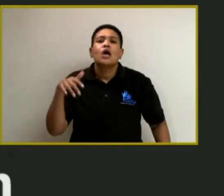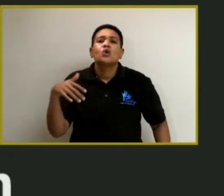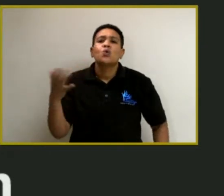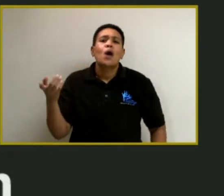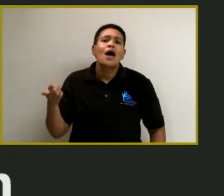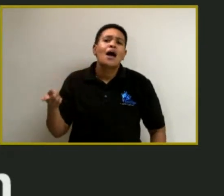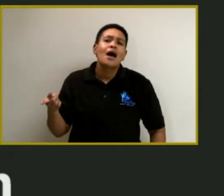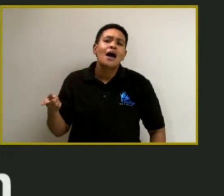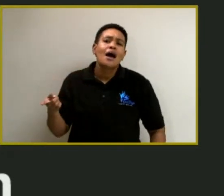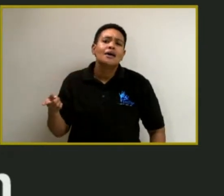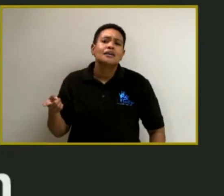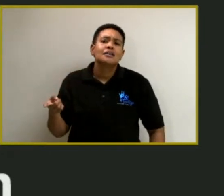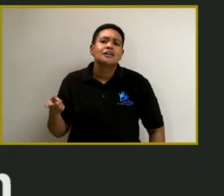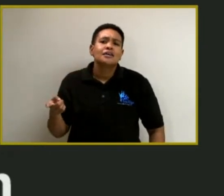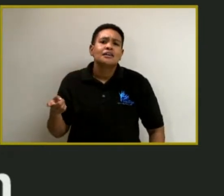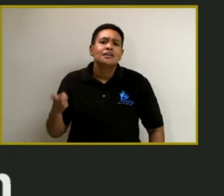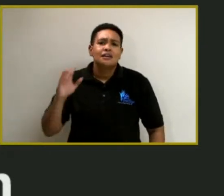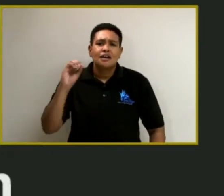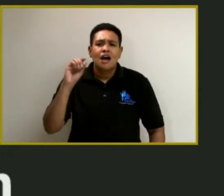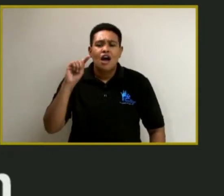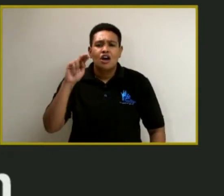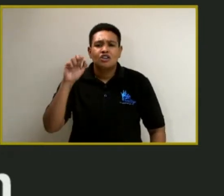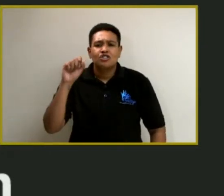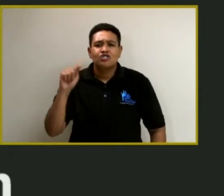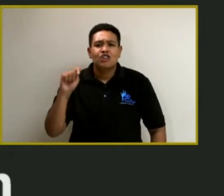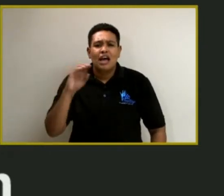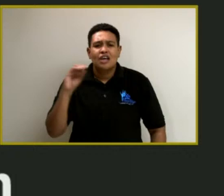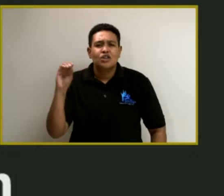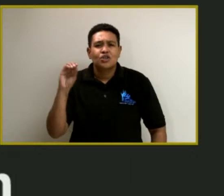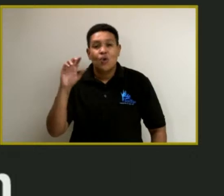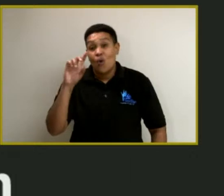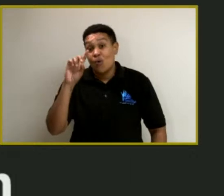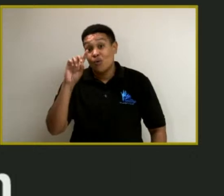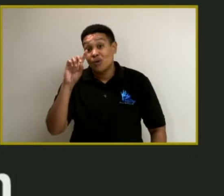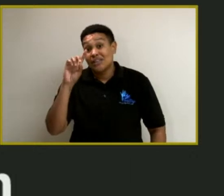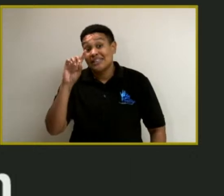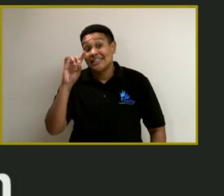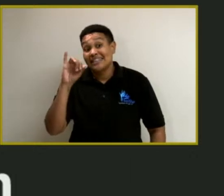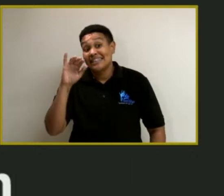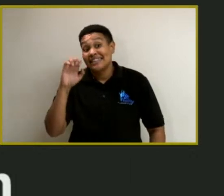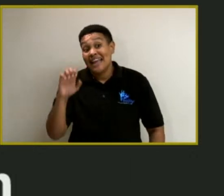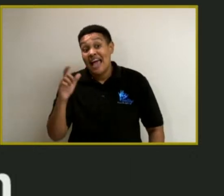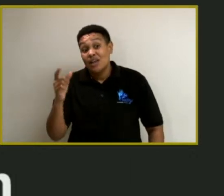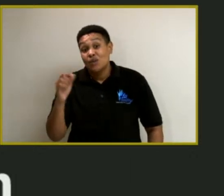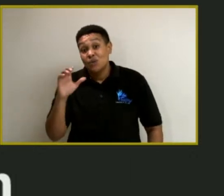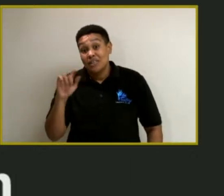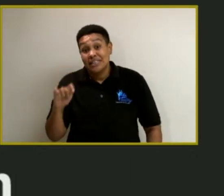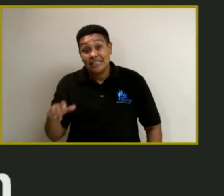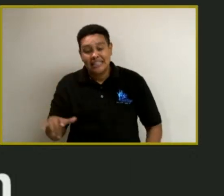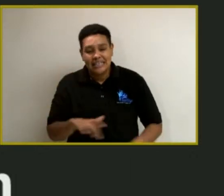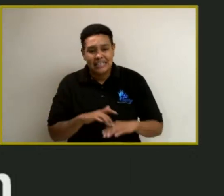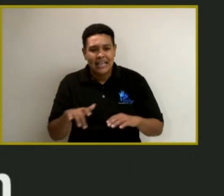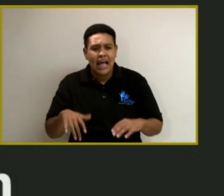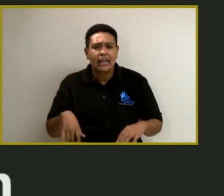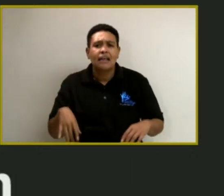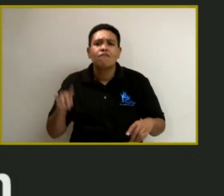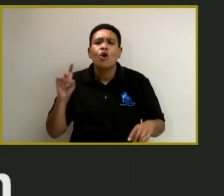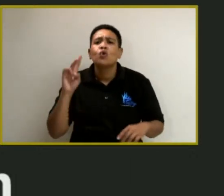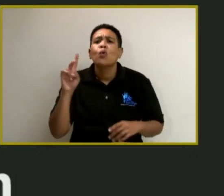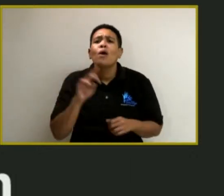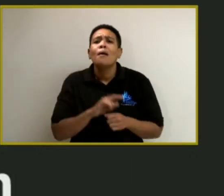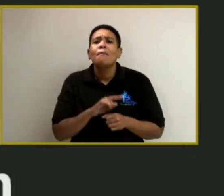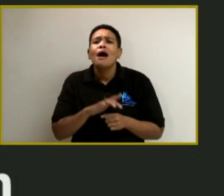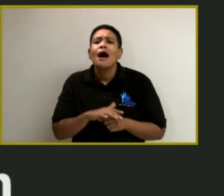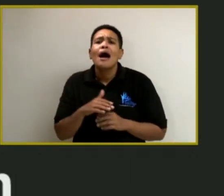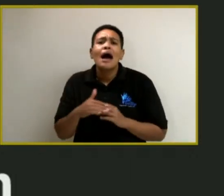what they call it, contrast, right? No dye to do the CT scan. And then they eventually found 2 bottles, like after